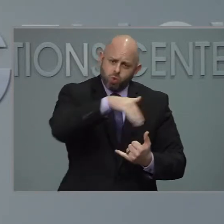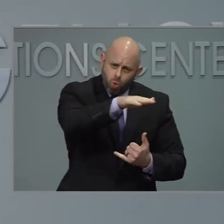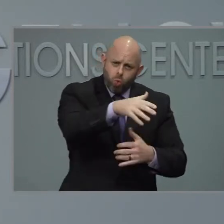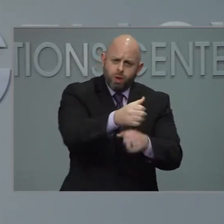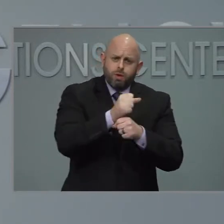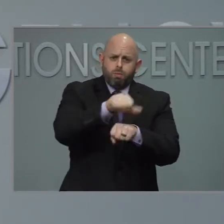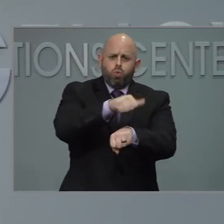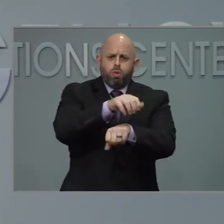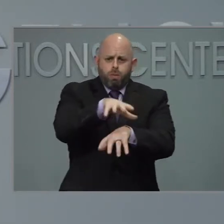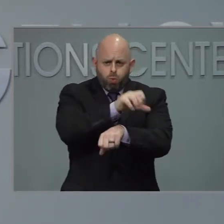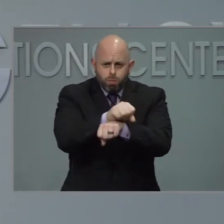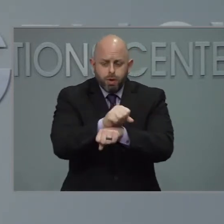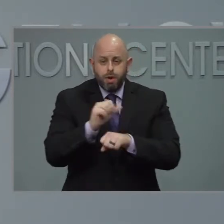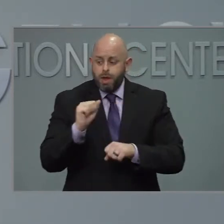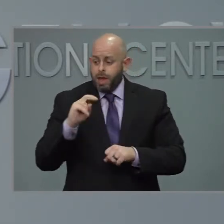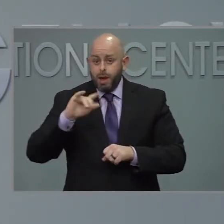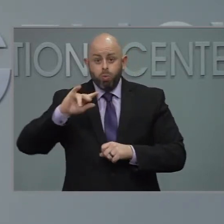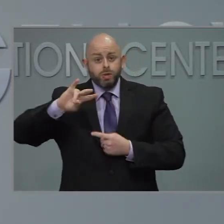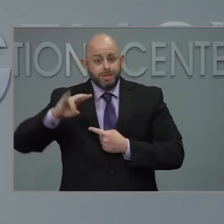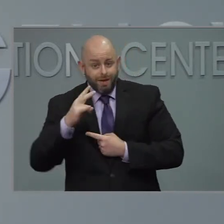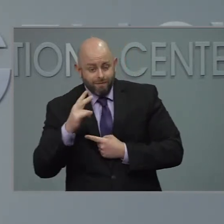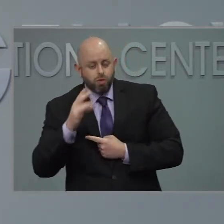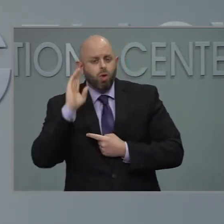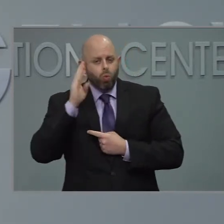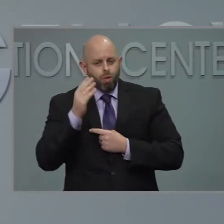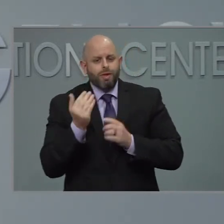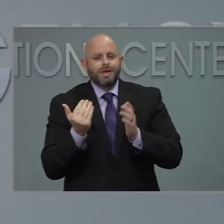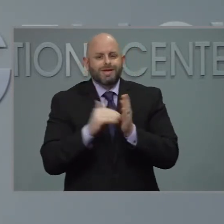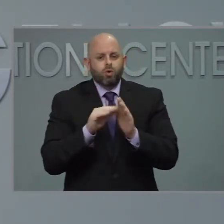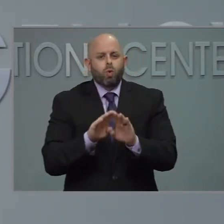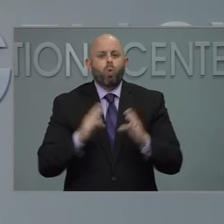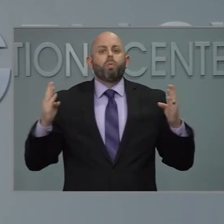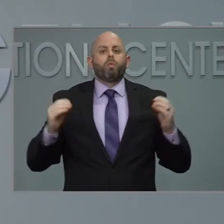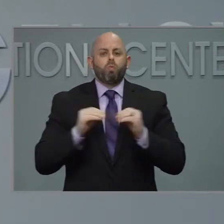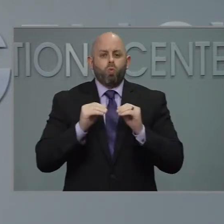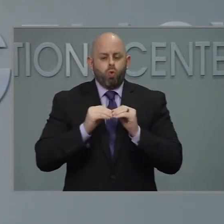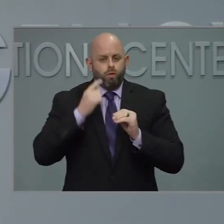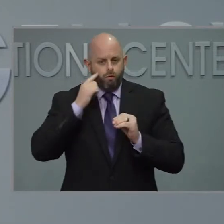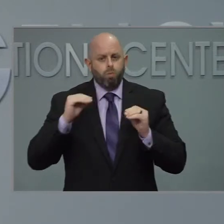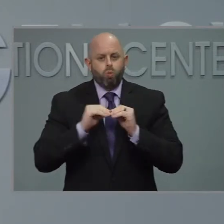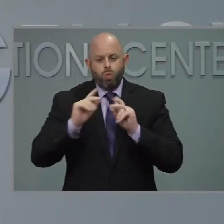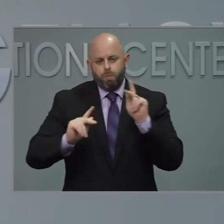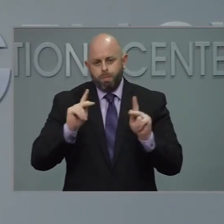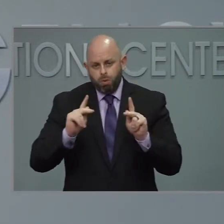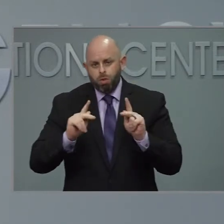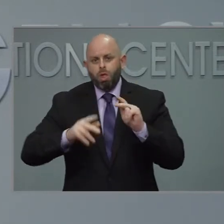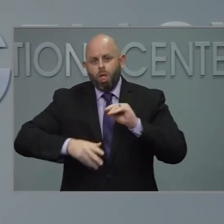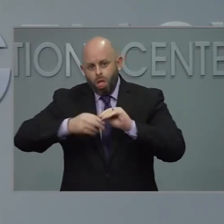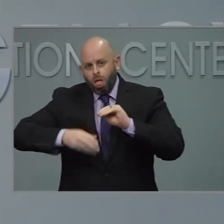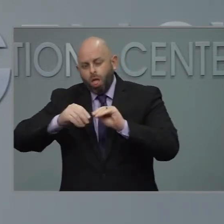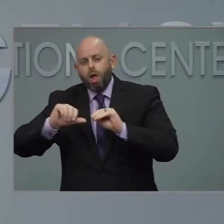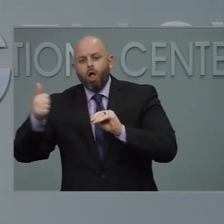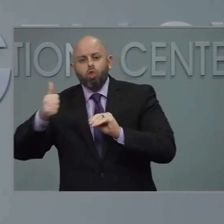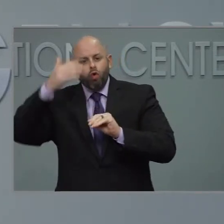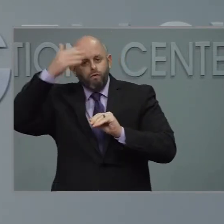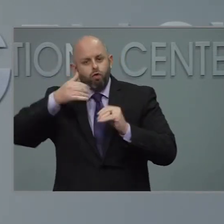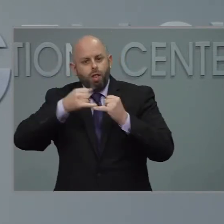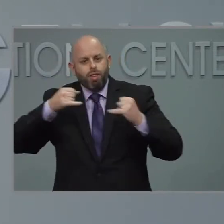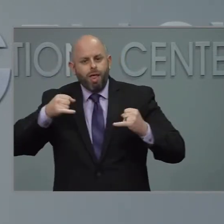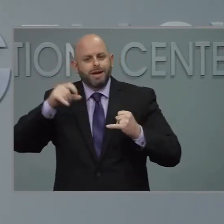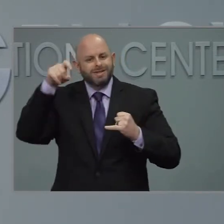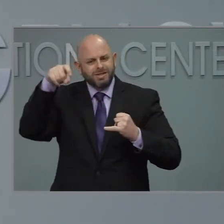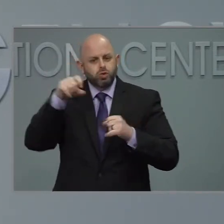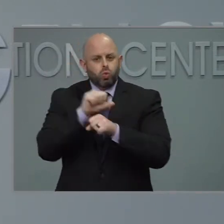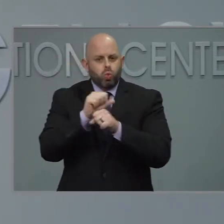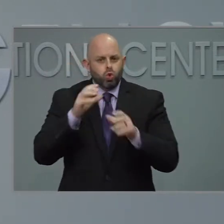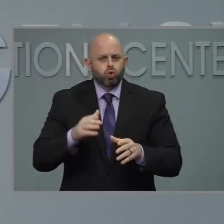the 7th, we'll move to the second part of Group 4, which includes additional frontline essential workers. These are potentially